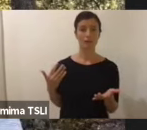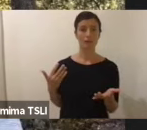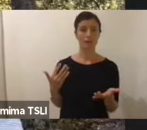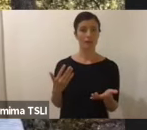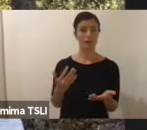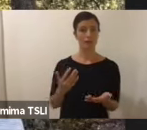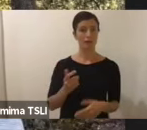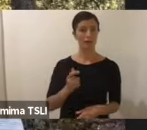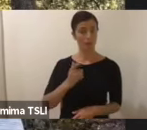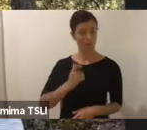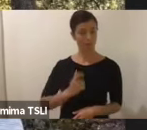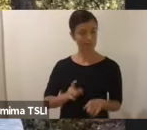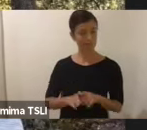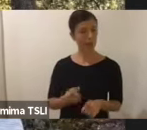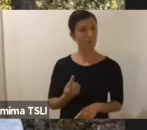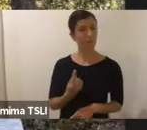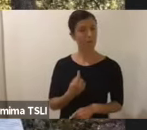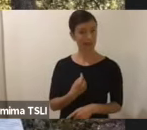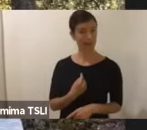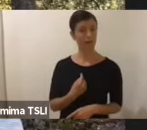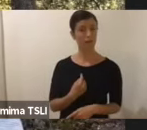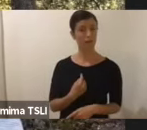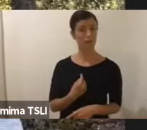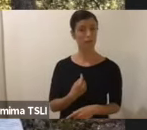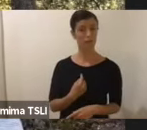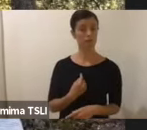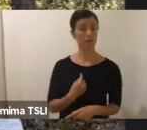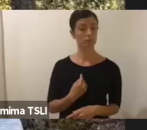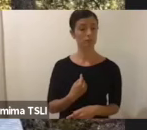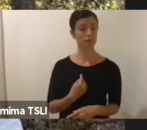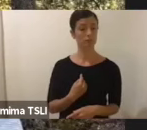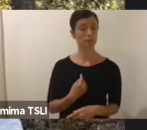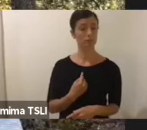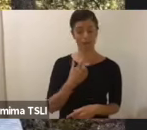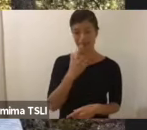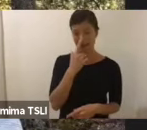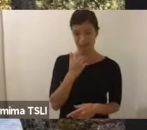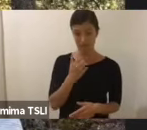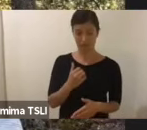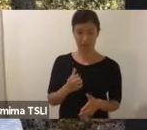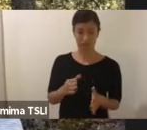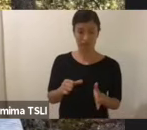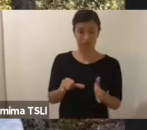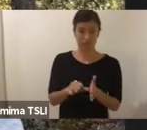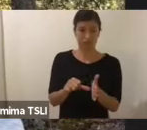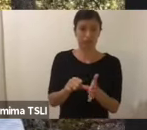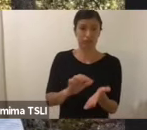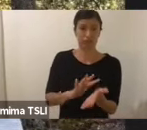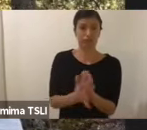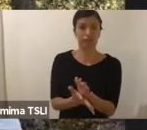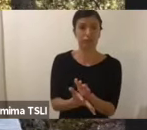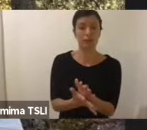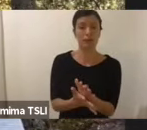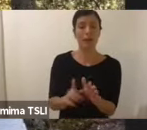um and my whiteness is a lot to do with that i'm sure when i was very young